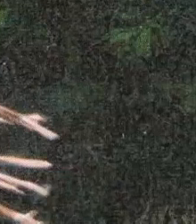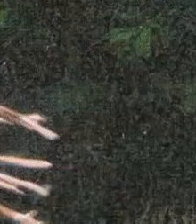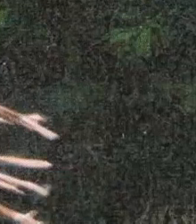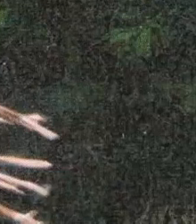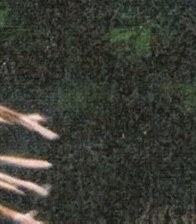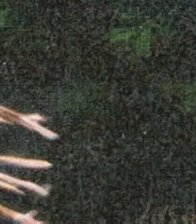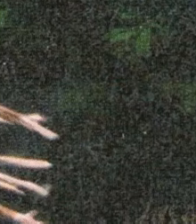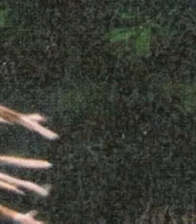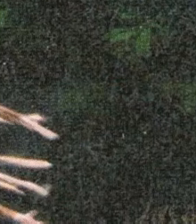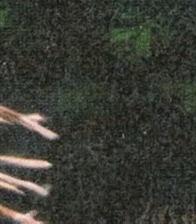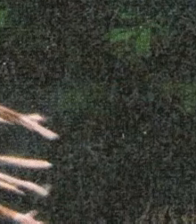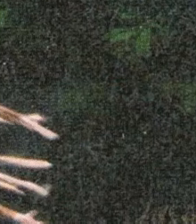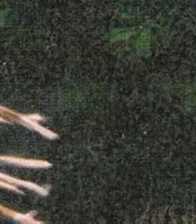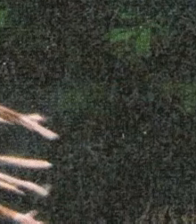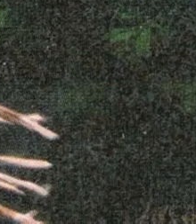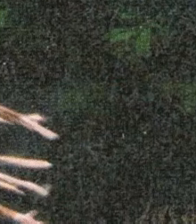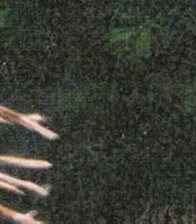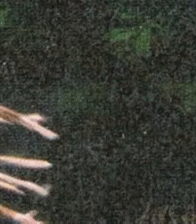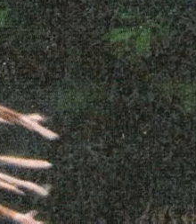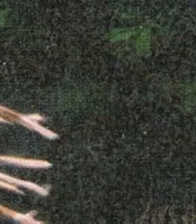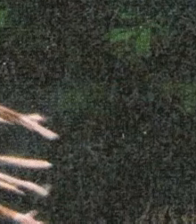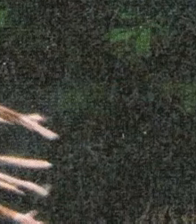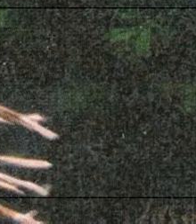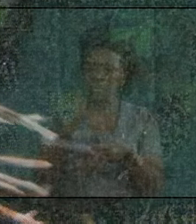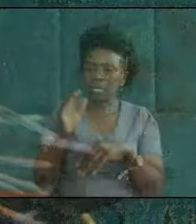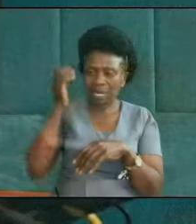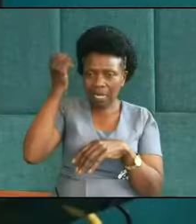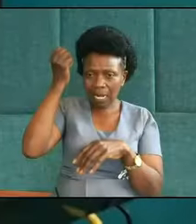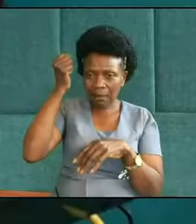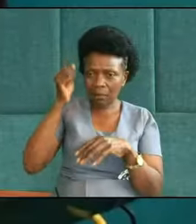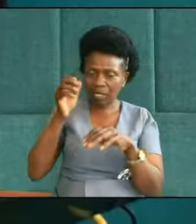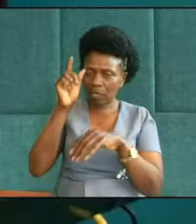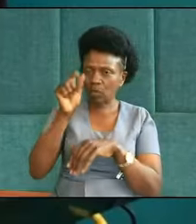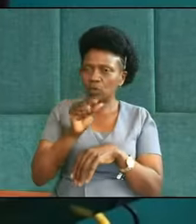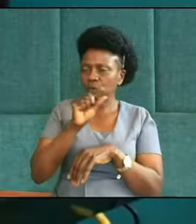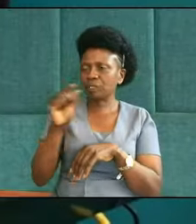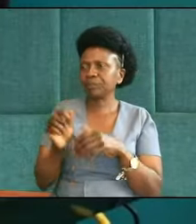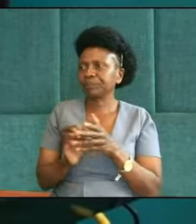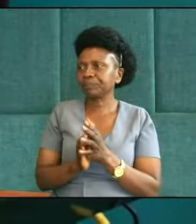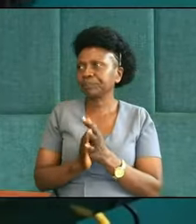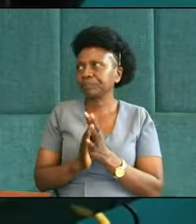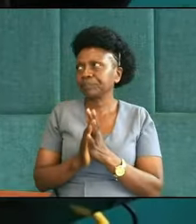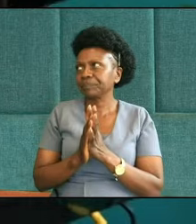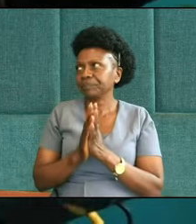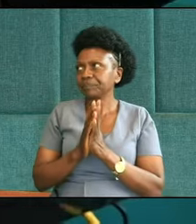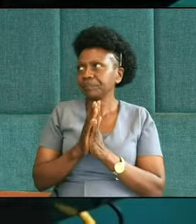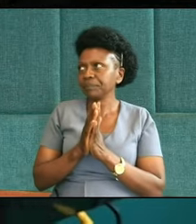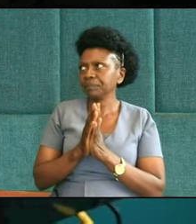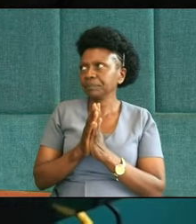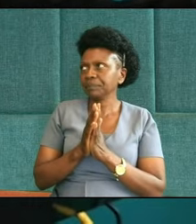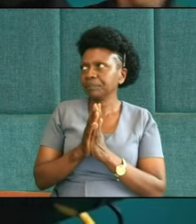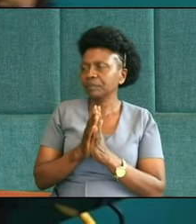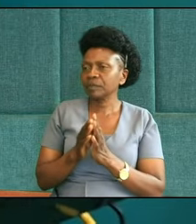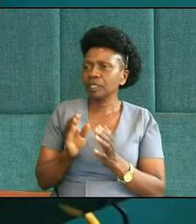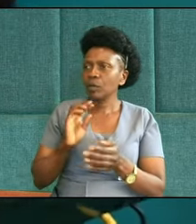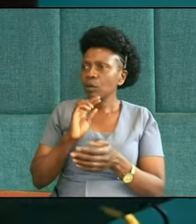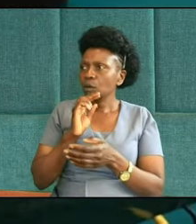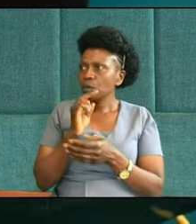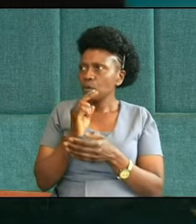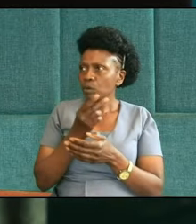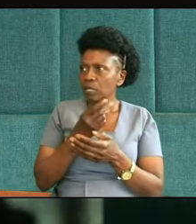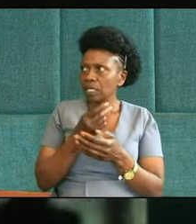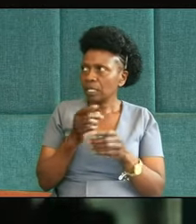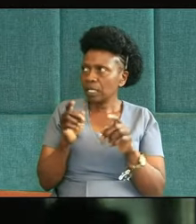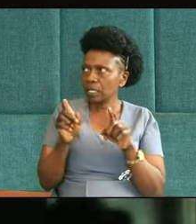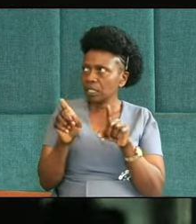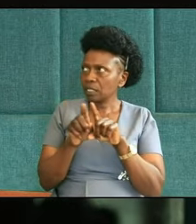background for the Bible story so well, I'm sure. That's Genesis 1, 2, and 3. And then in our week, this week, we took time to go